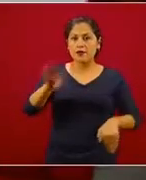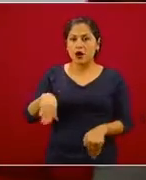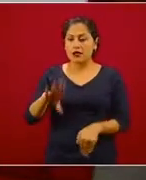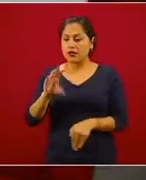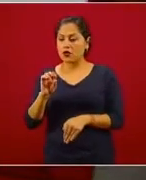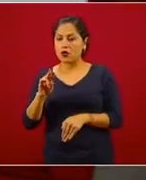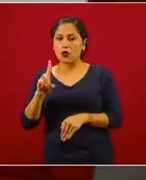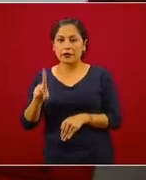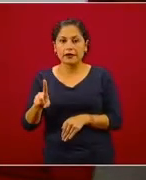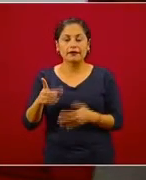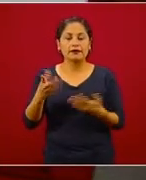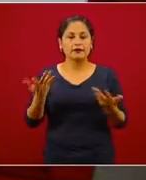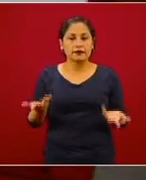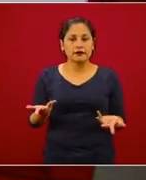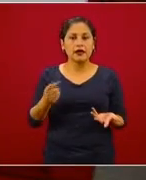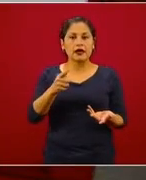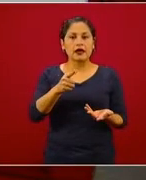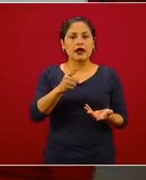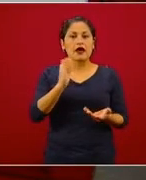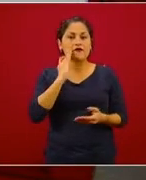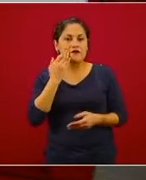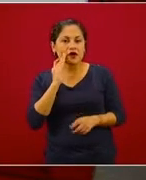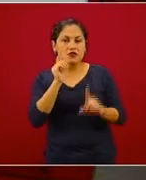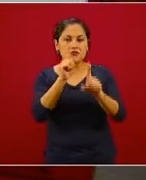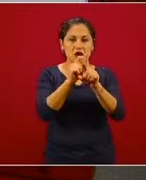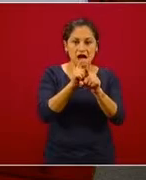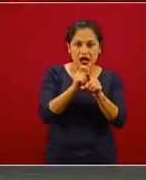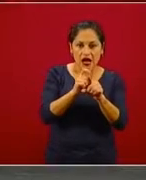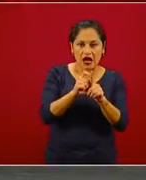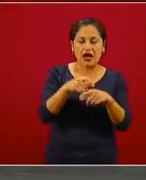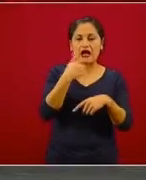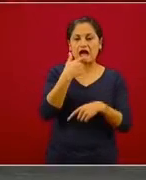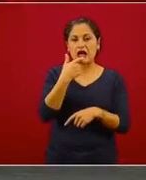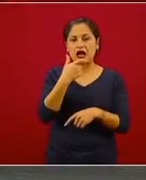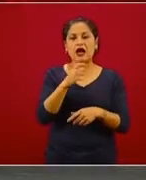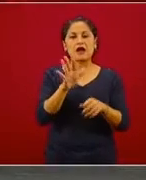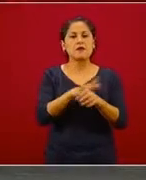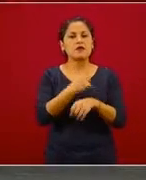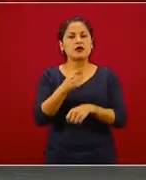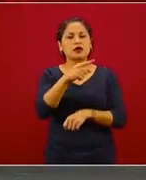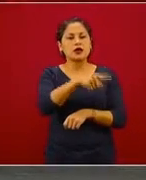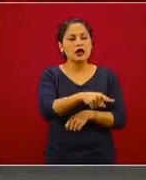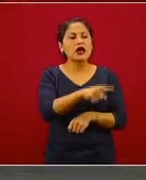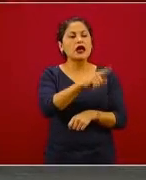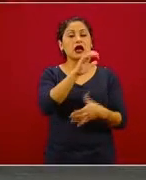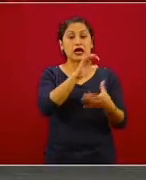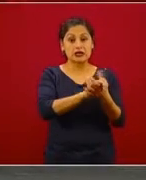Because we keep talking about the COVID related deaths.